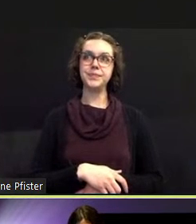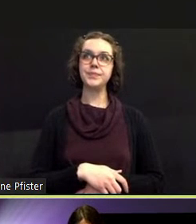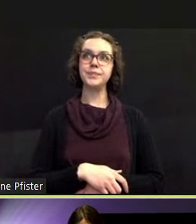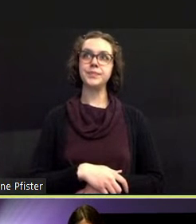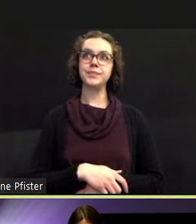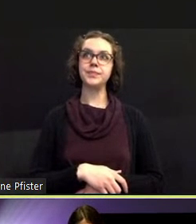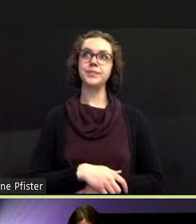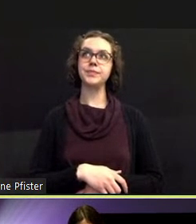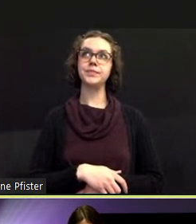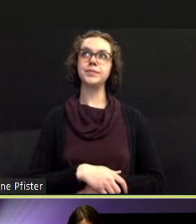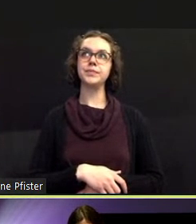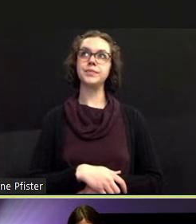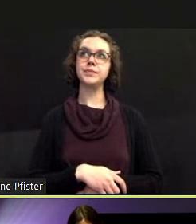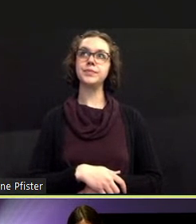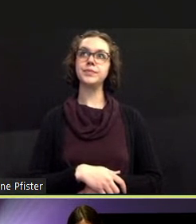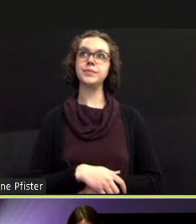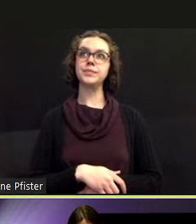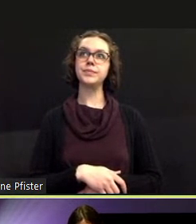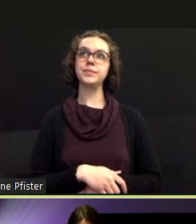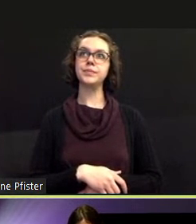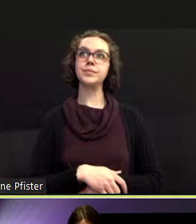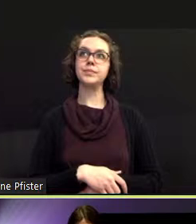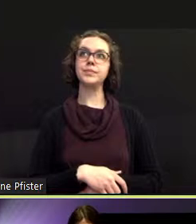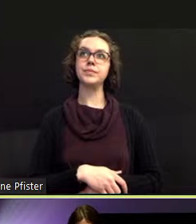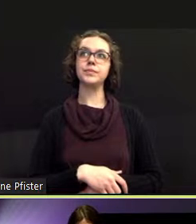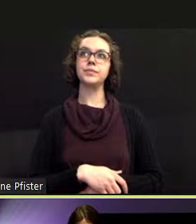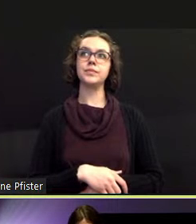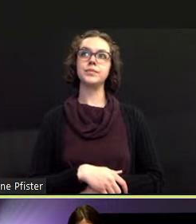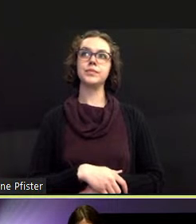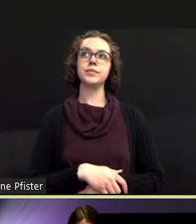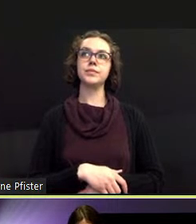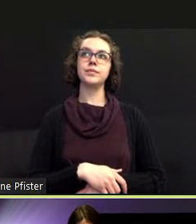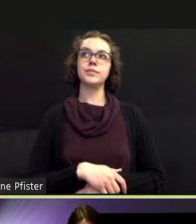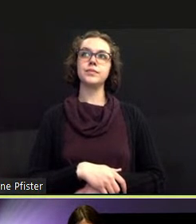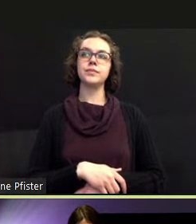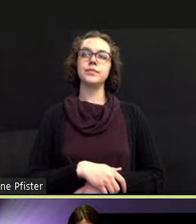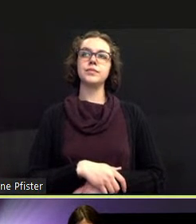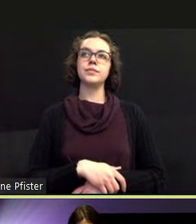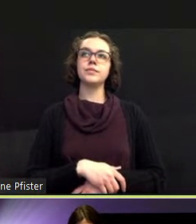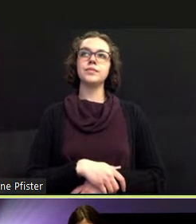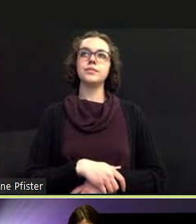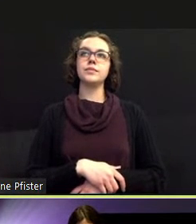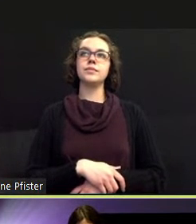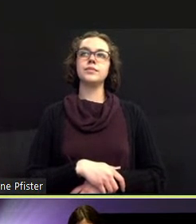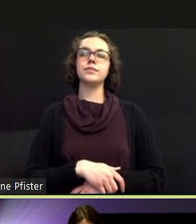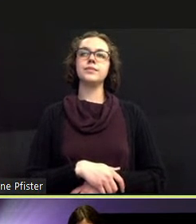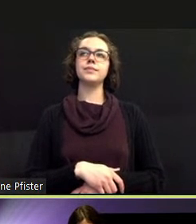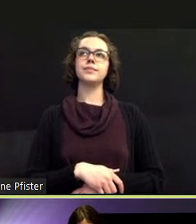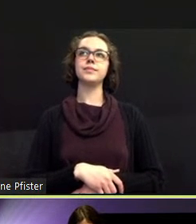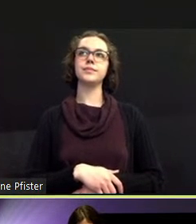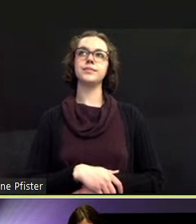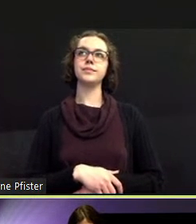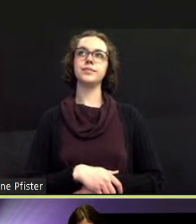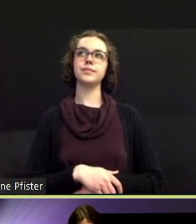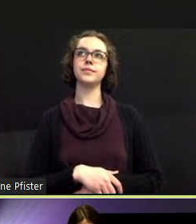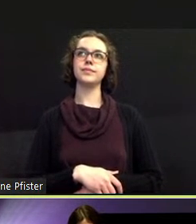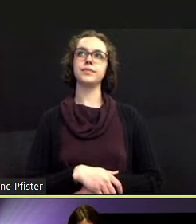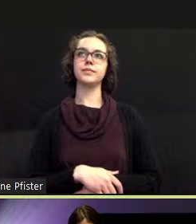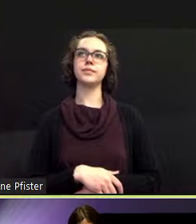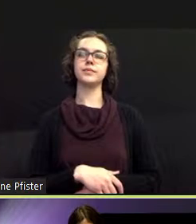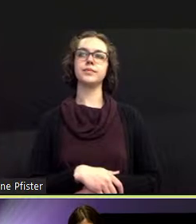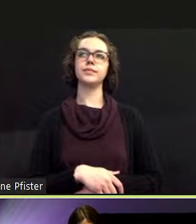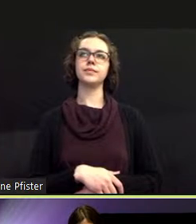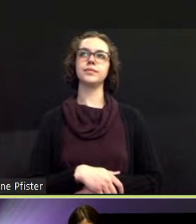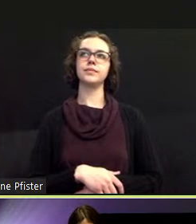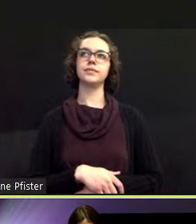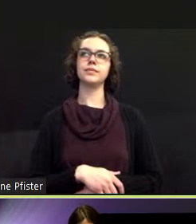never learned how to sign. Accessibility was always a problem because I could never understand what was being said. Then when I